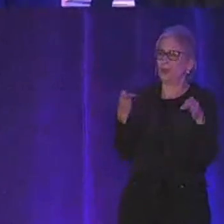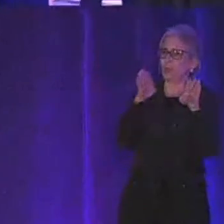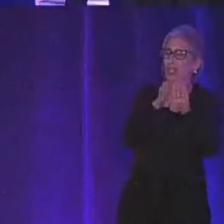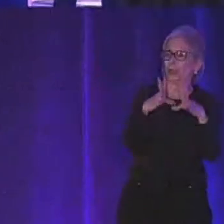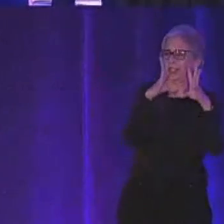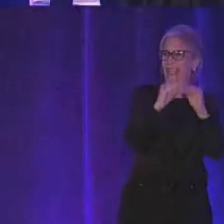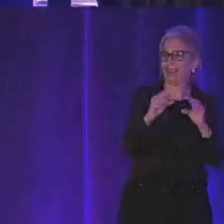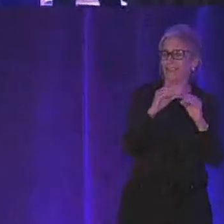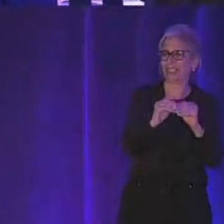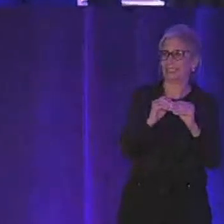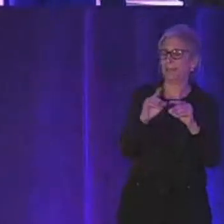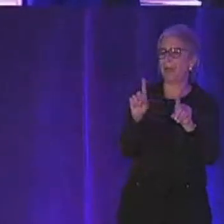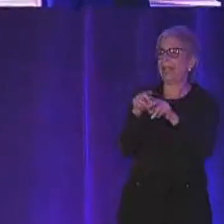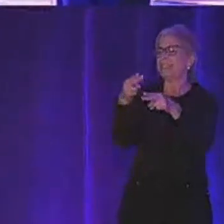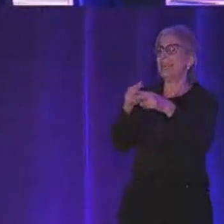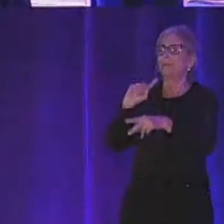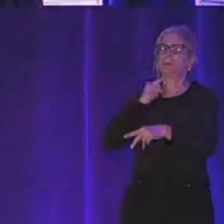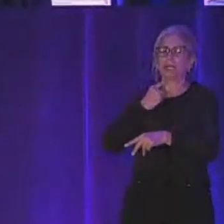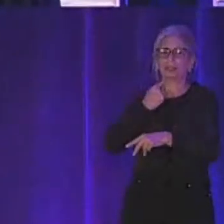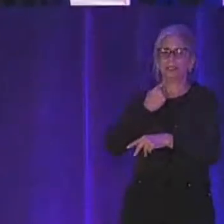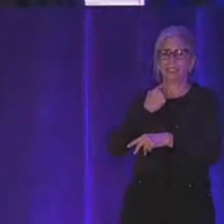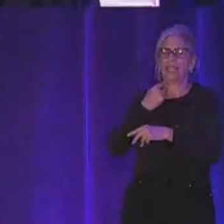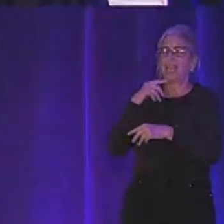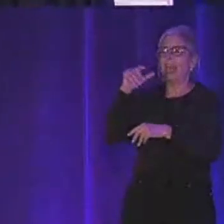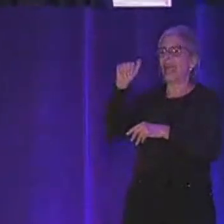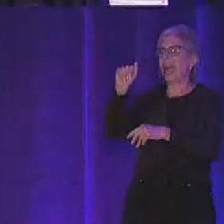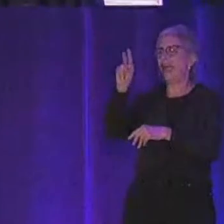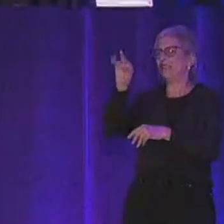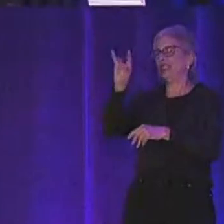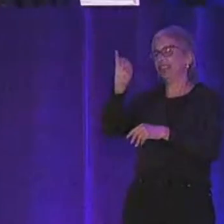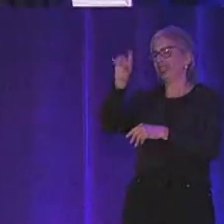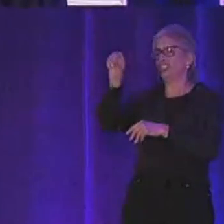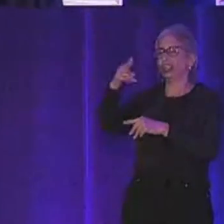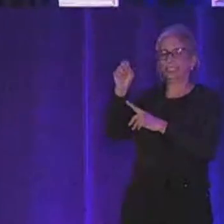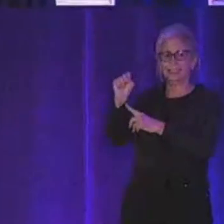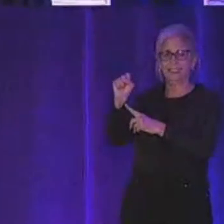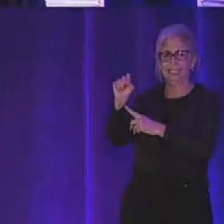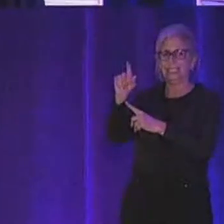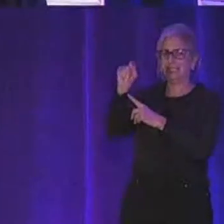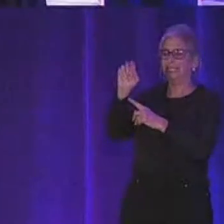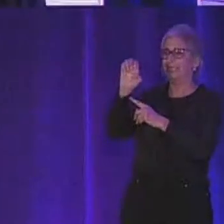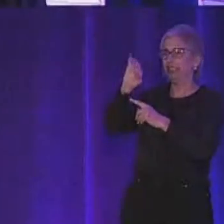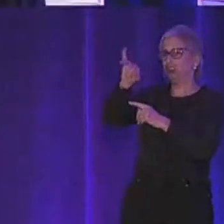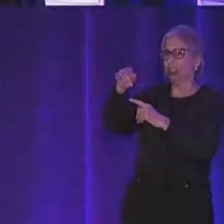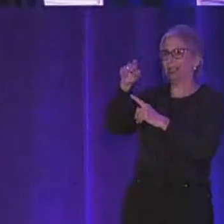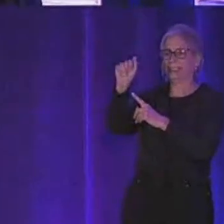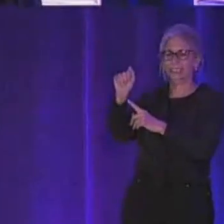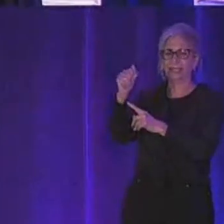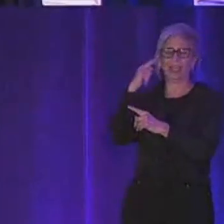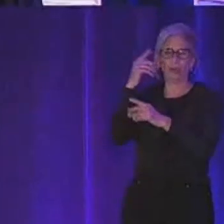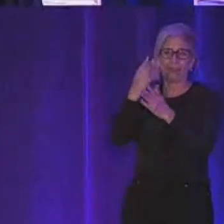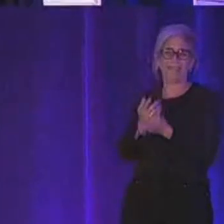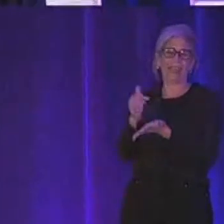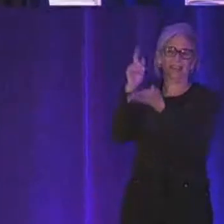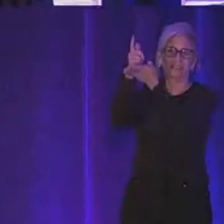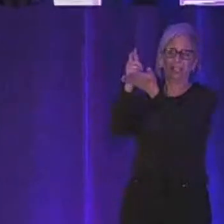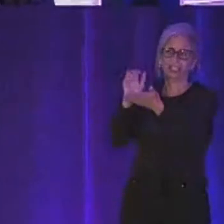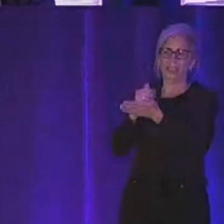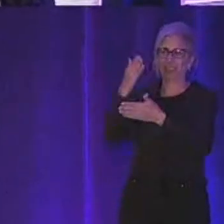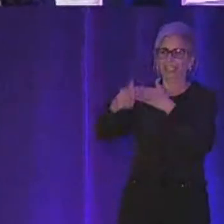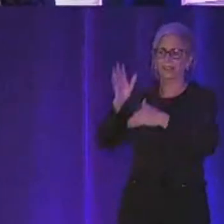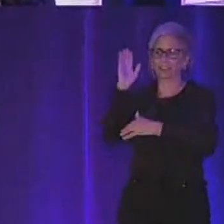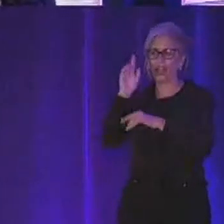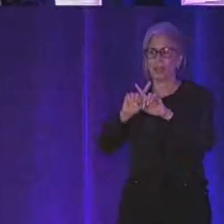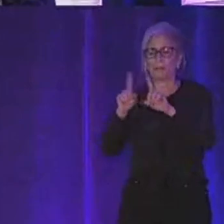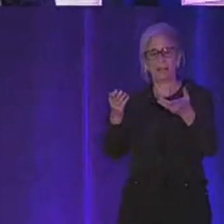My name is pronounced like advantageous. Whether or not I am advantageous, we'll find out by the end of the talk. But